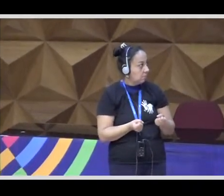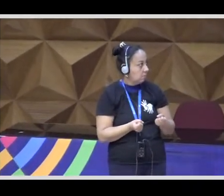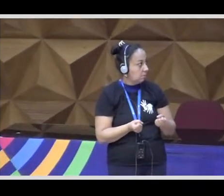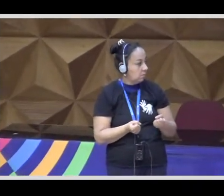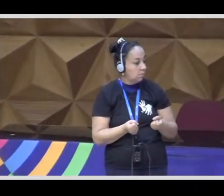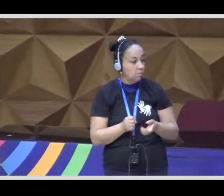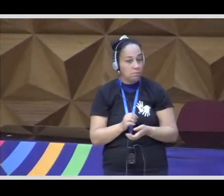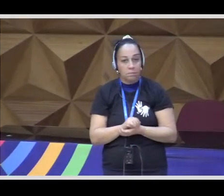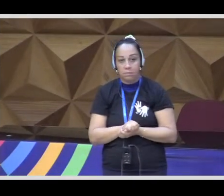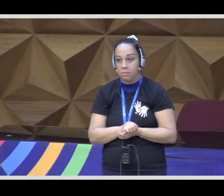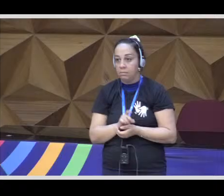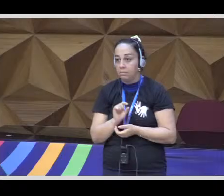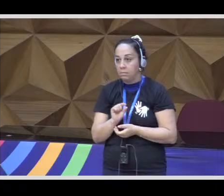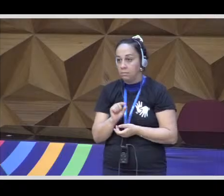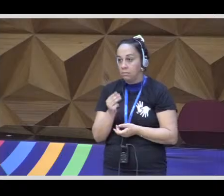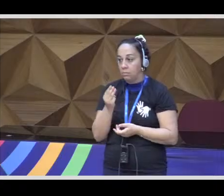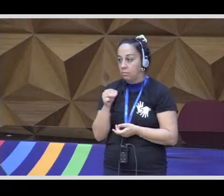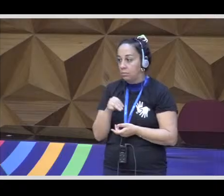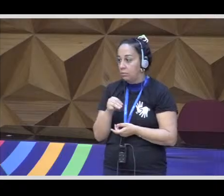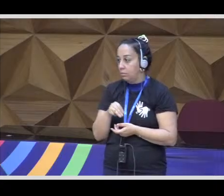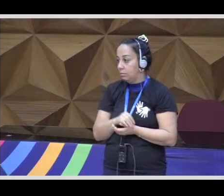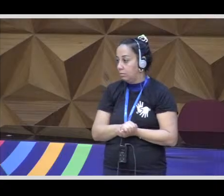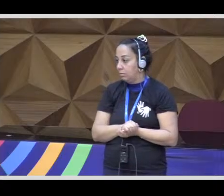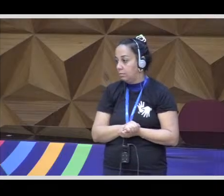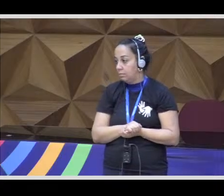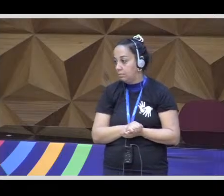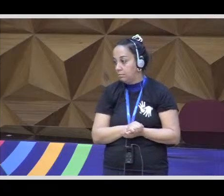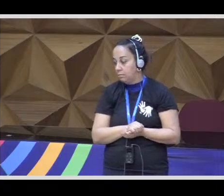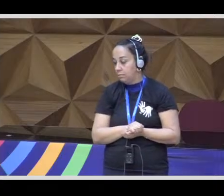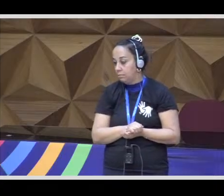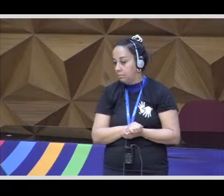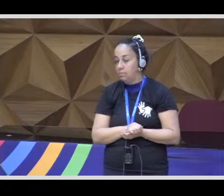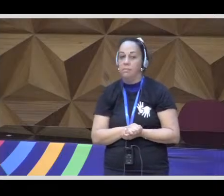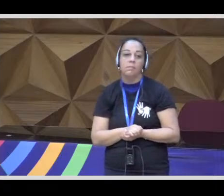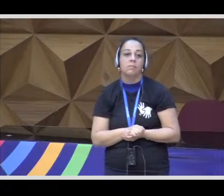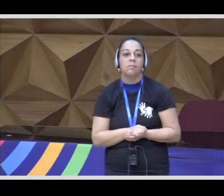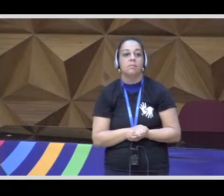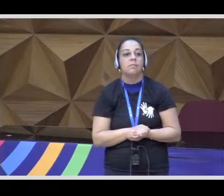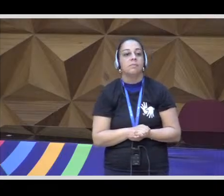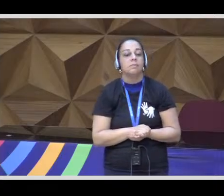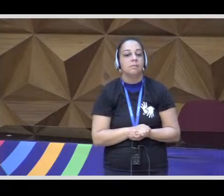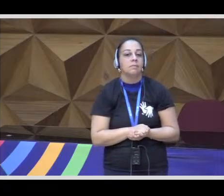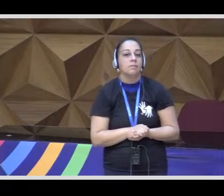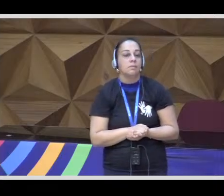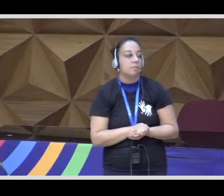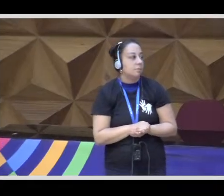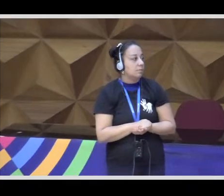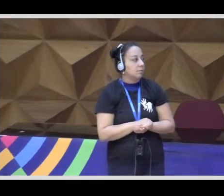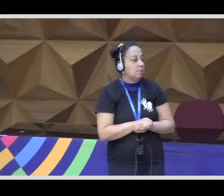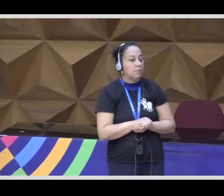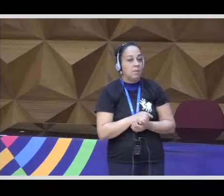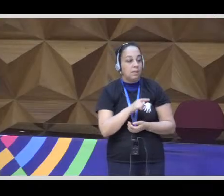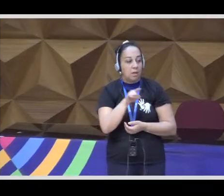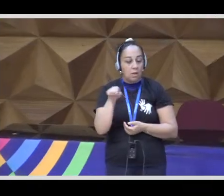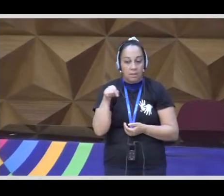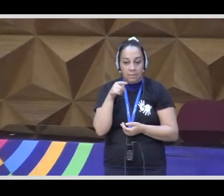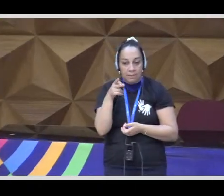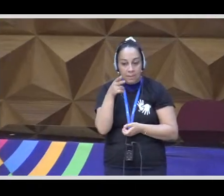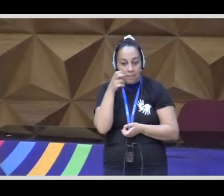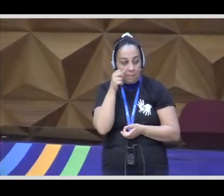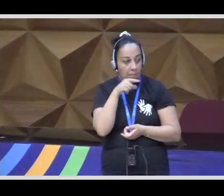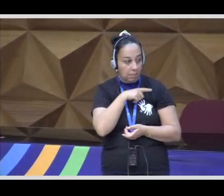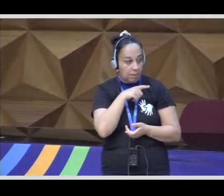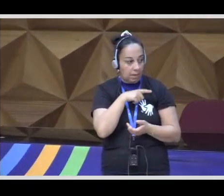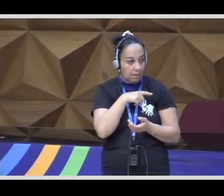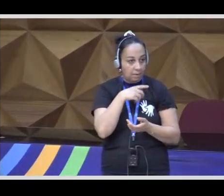It's going to wait. No, it's not going to let me do that, is it? Oops. So what we had here was in the middle you can see our student.